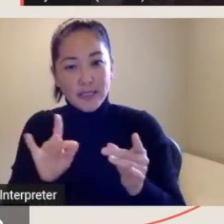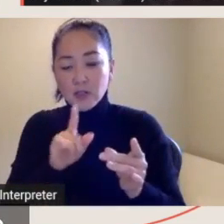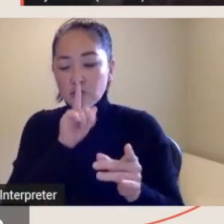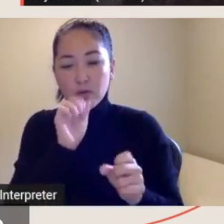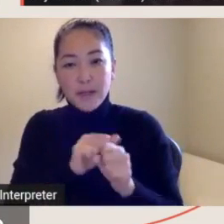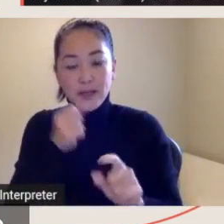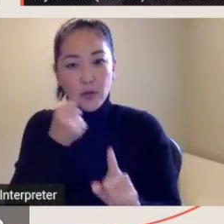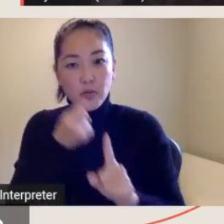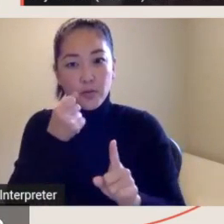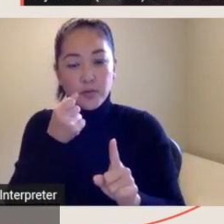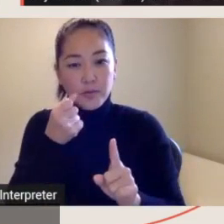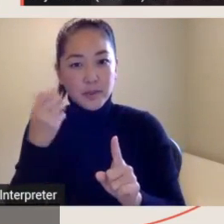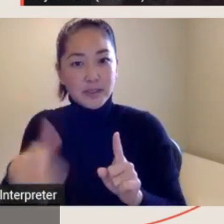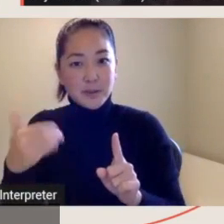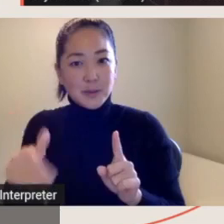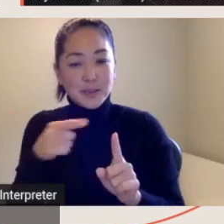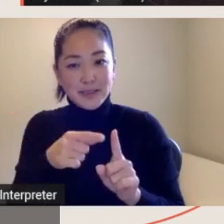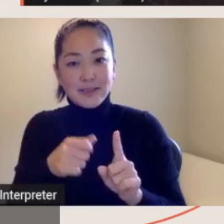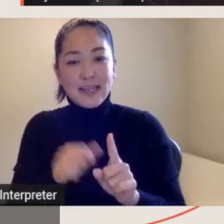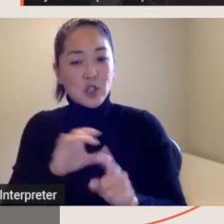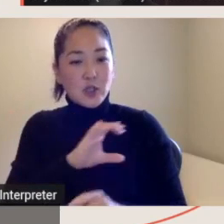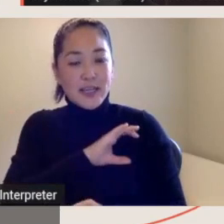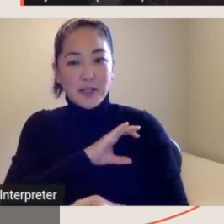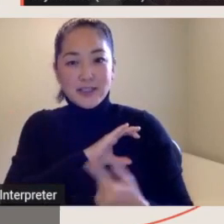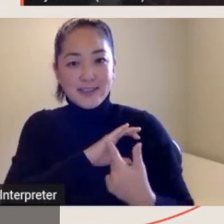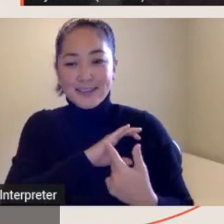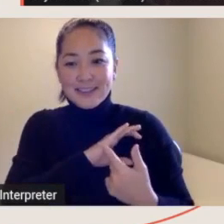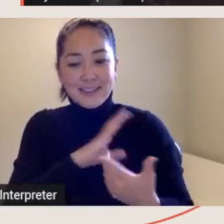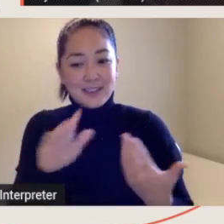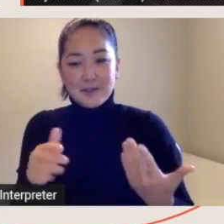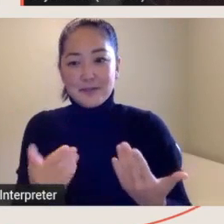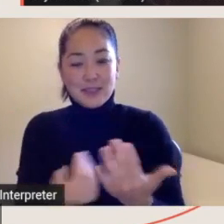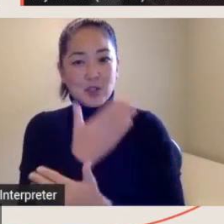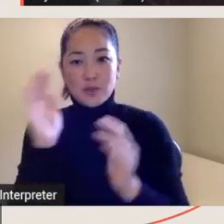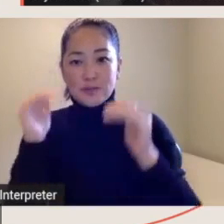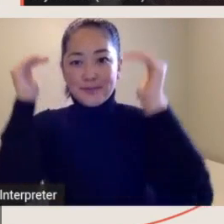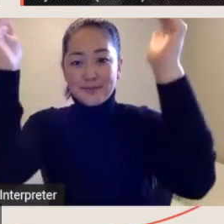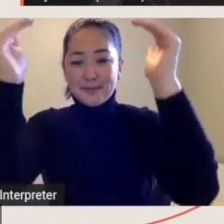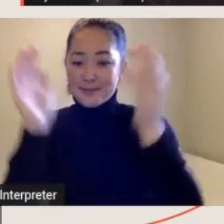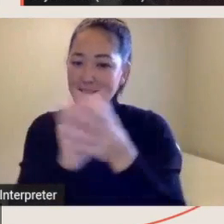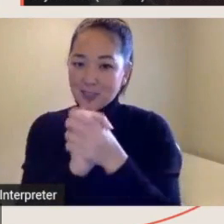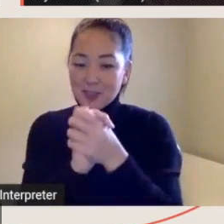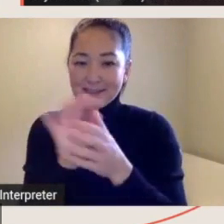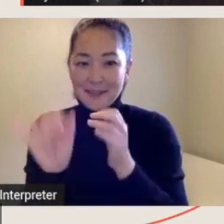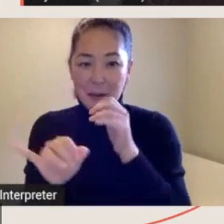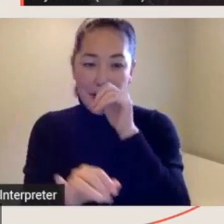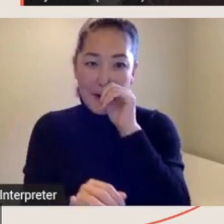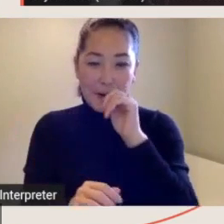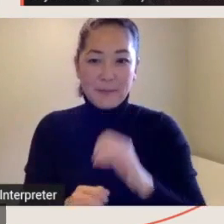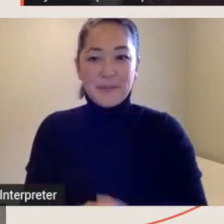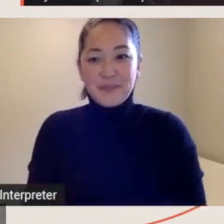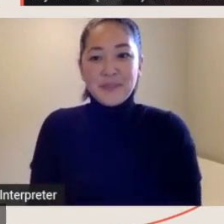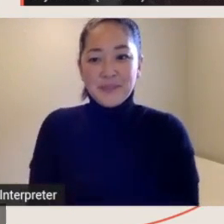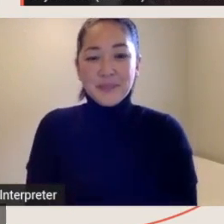really, just really brings her character to a whole new level, I think. So congratulations on being able to